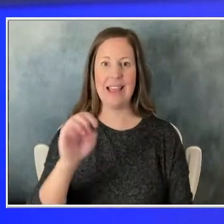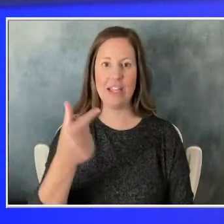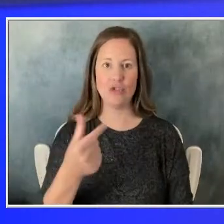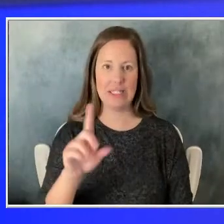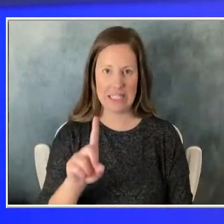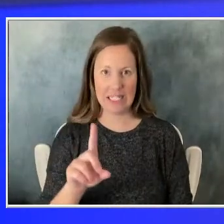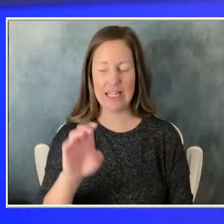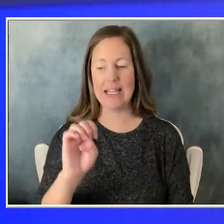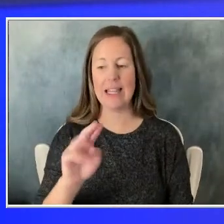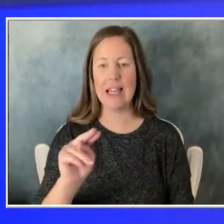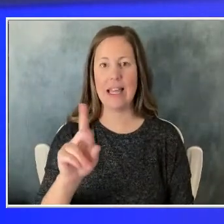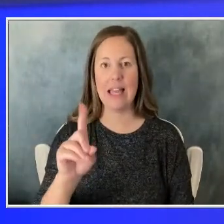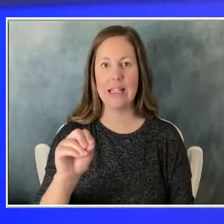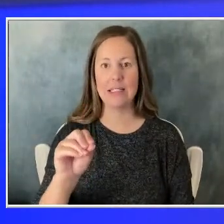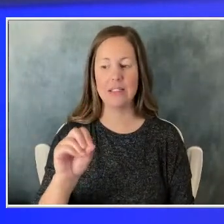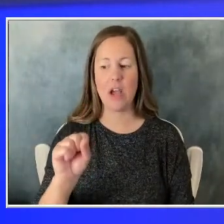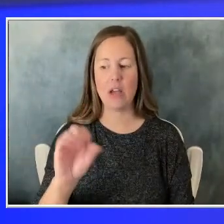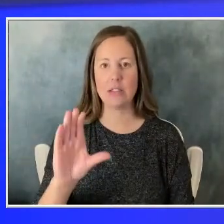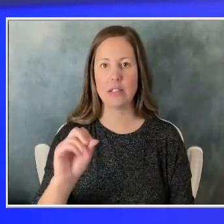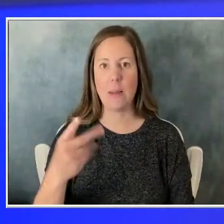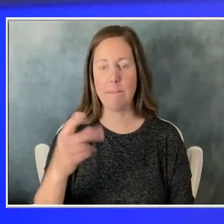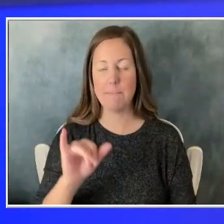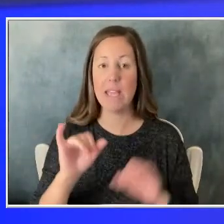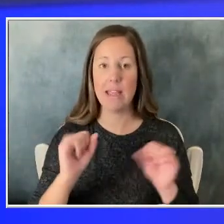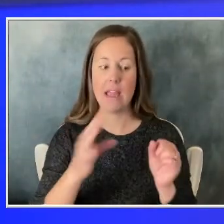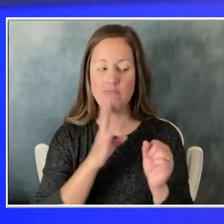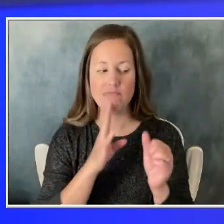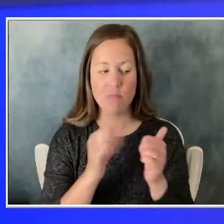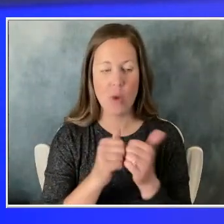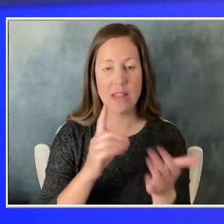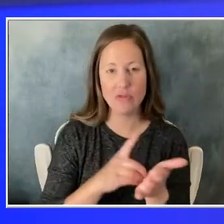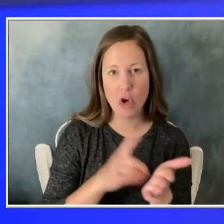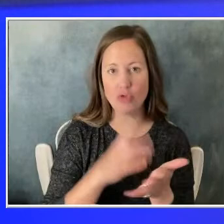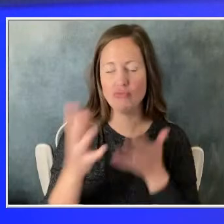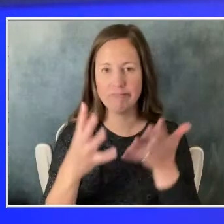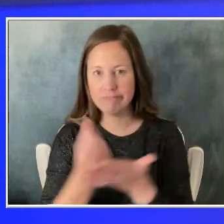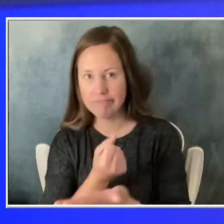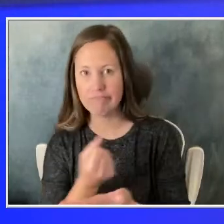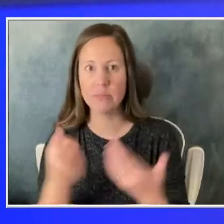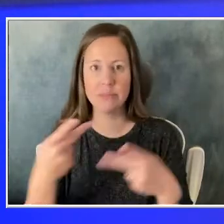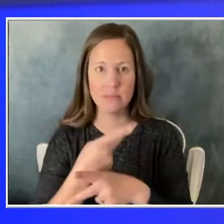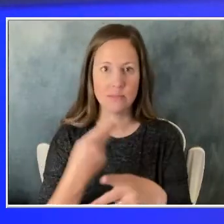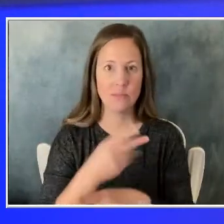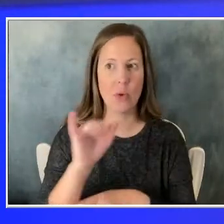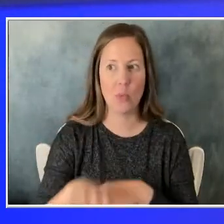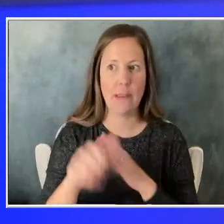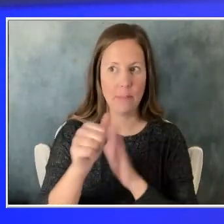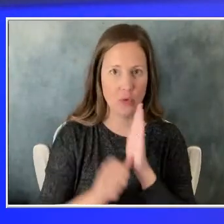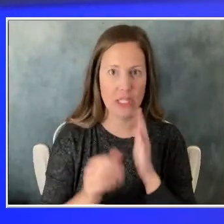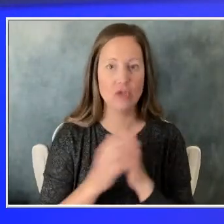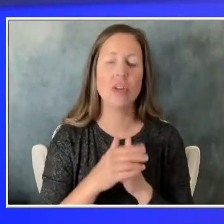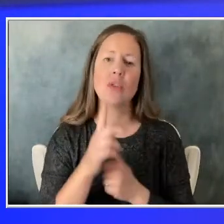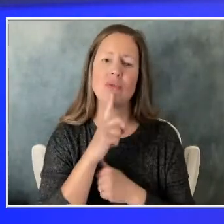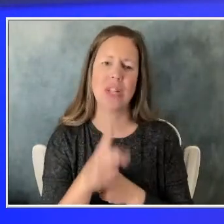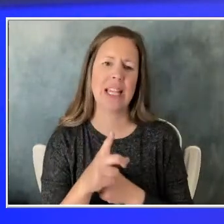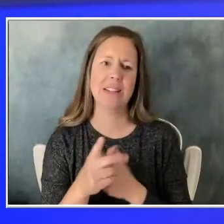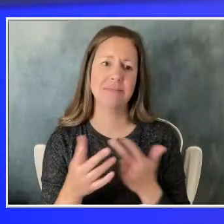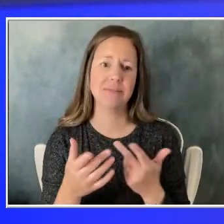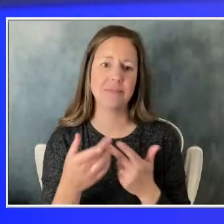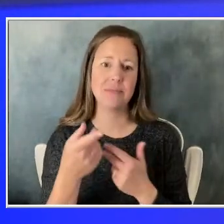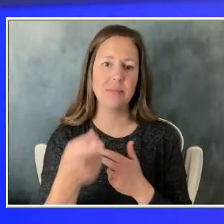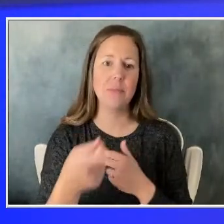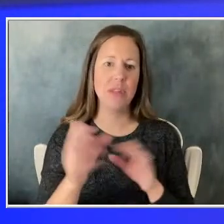doctor, talk to your especially gastroenterology to do those procedure. It's really, you can catch it very